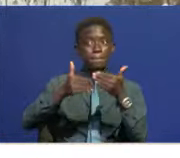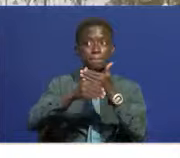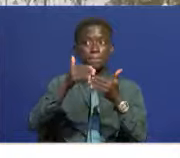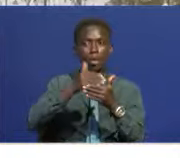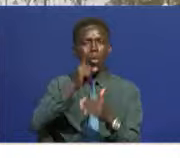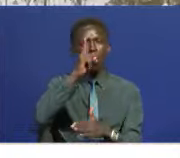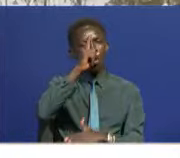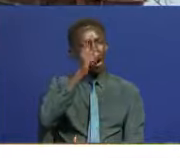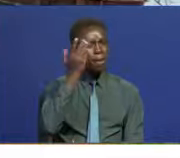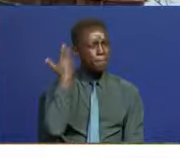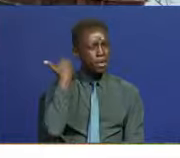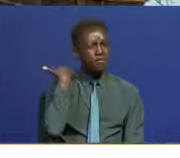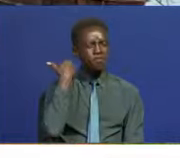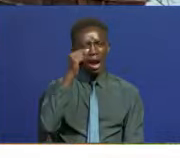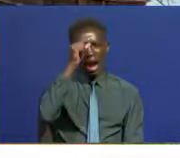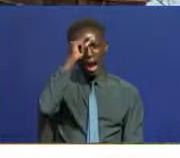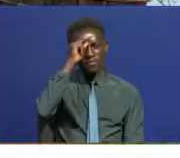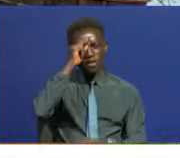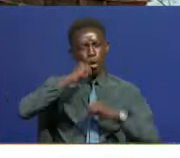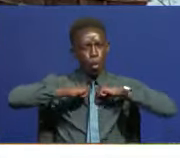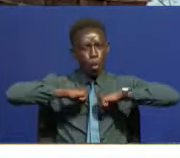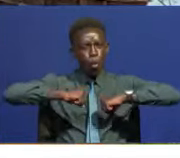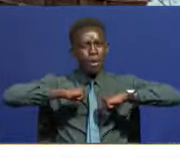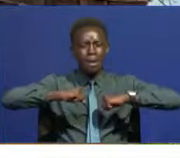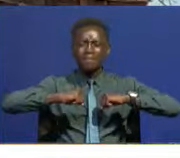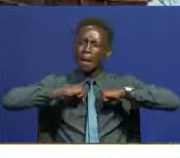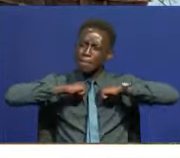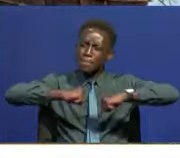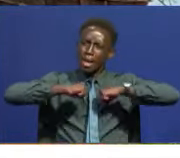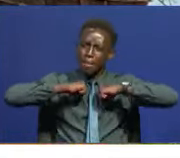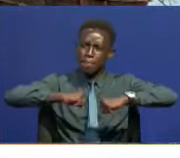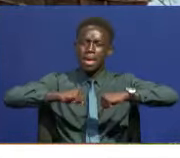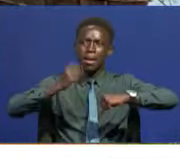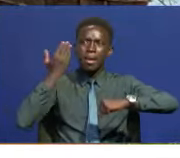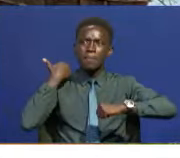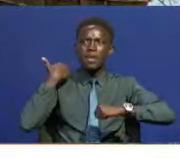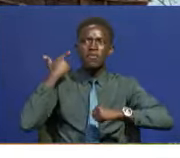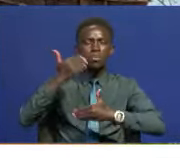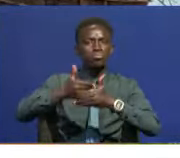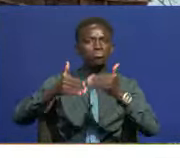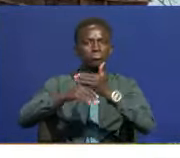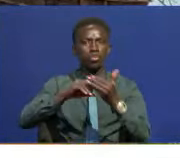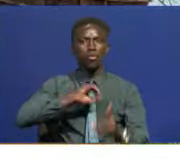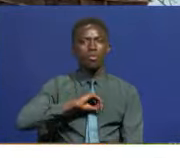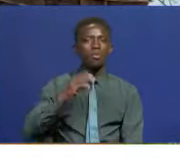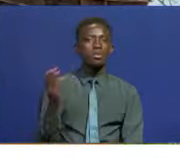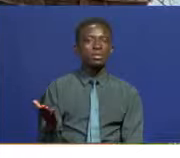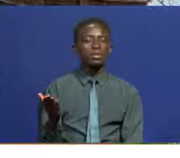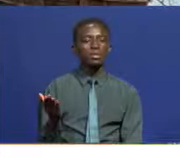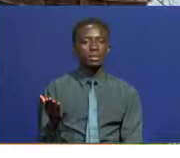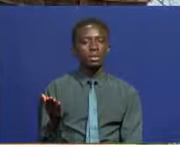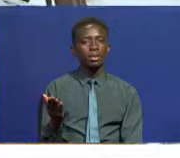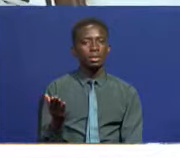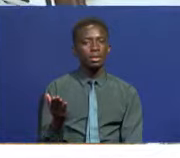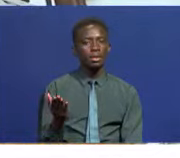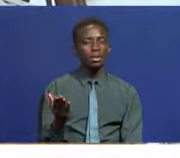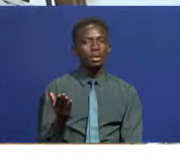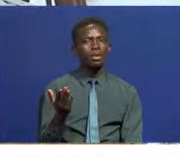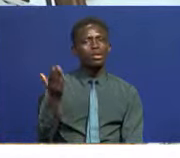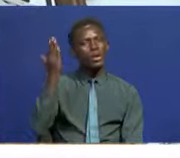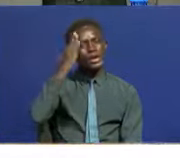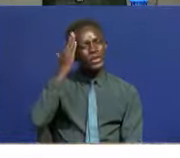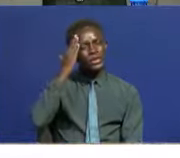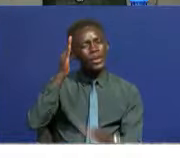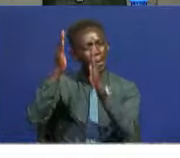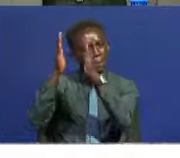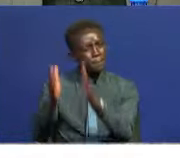that structure, and he has sold And he was given approvals. Yes. And he has sold to innocent Kenyans. We know him very well. He